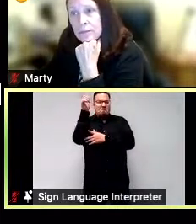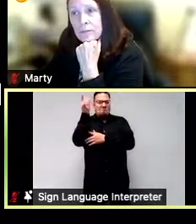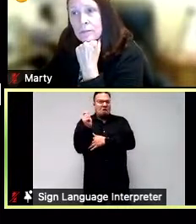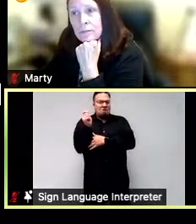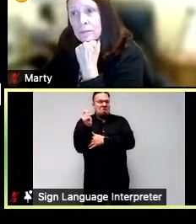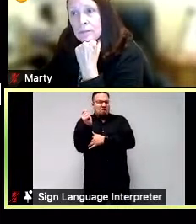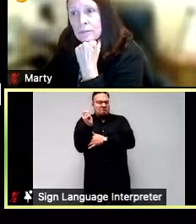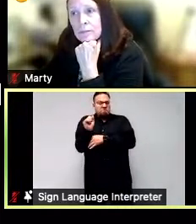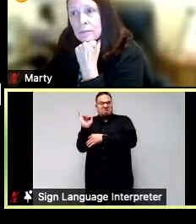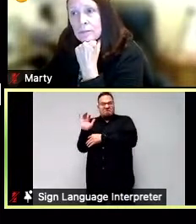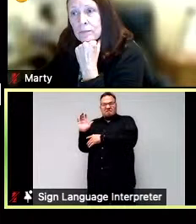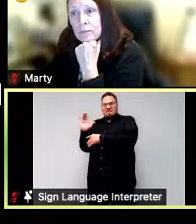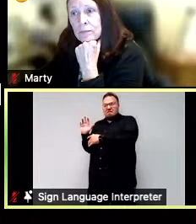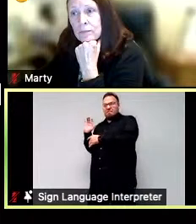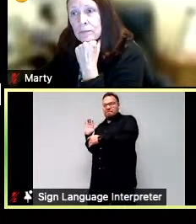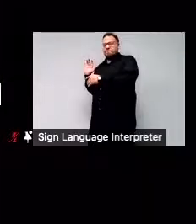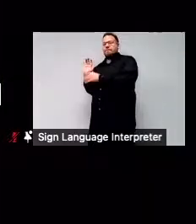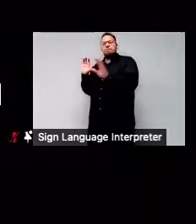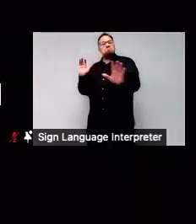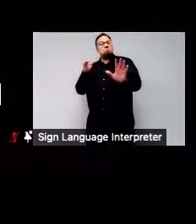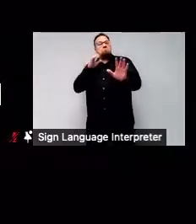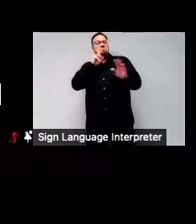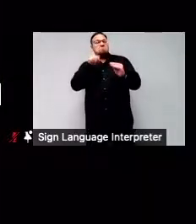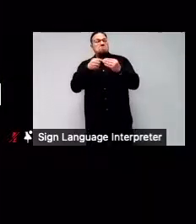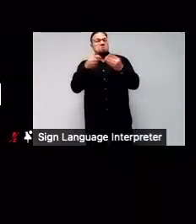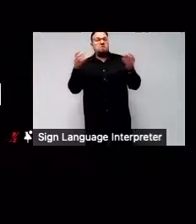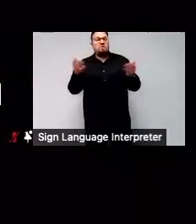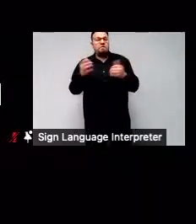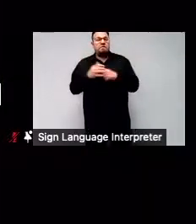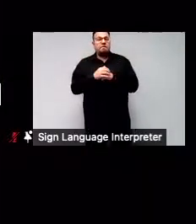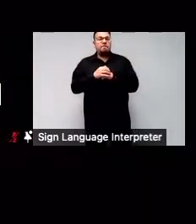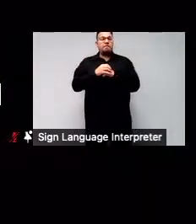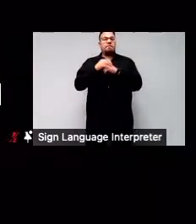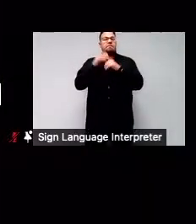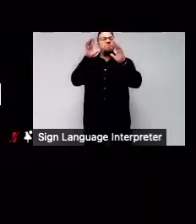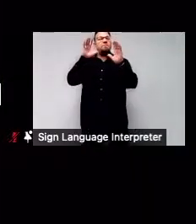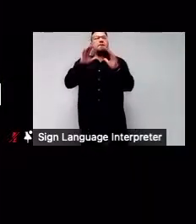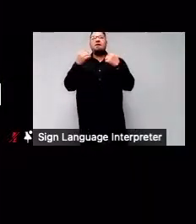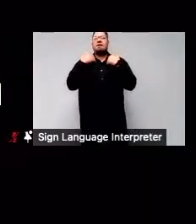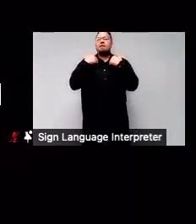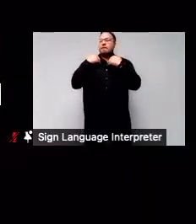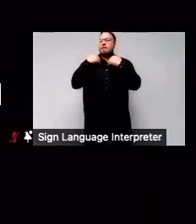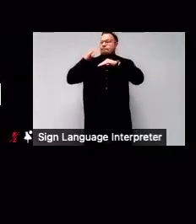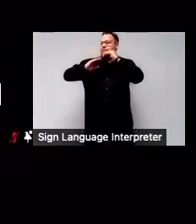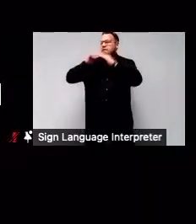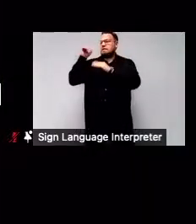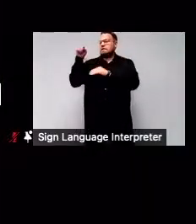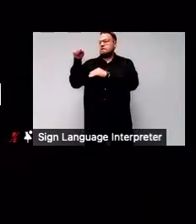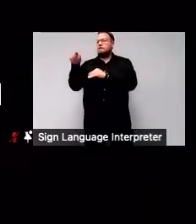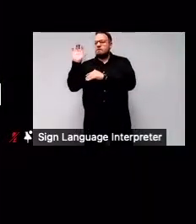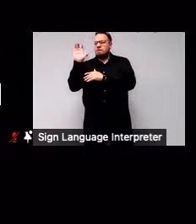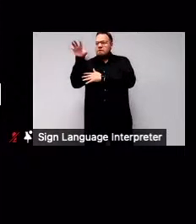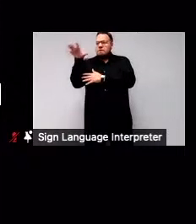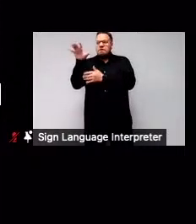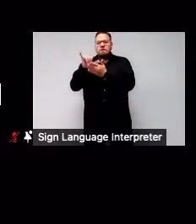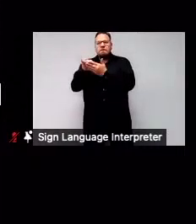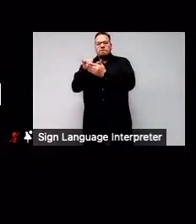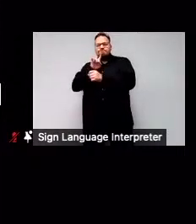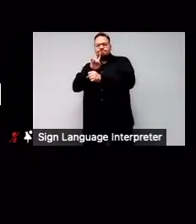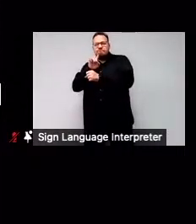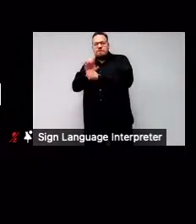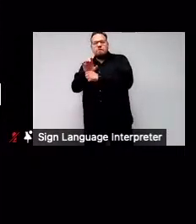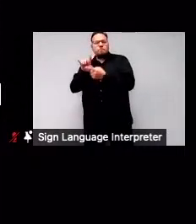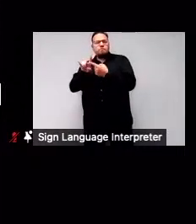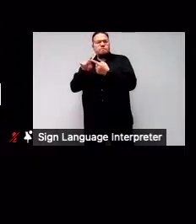and it went something like this. Wouldn't it be great to have a structure that was totally dedicated to